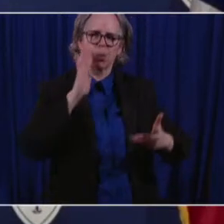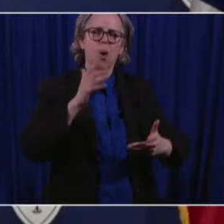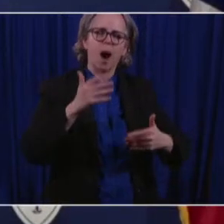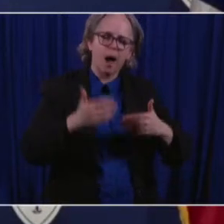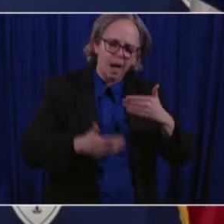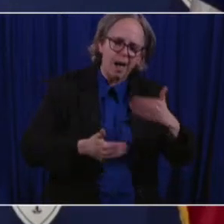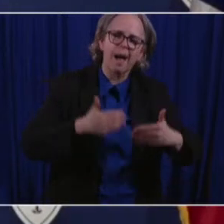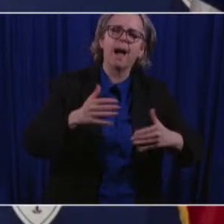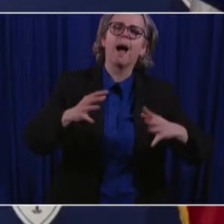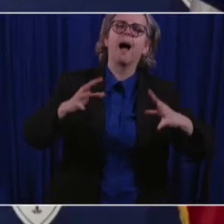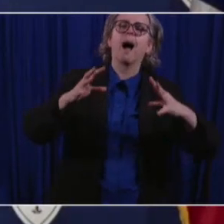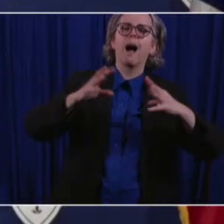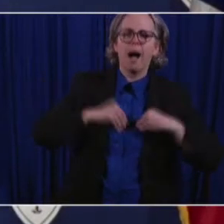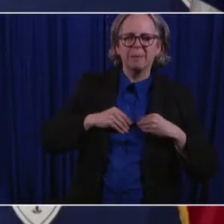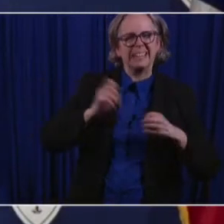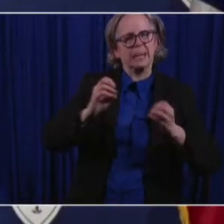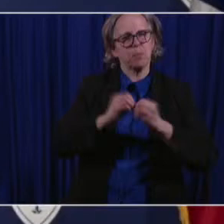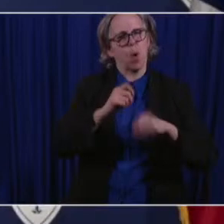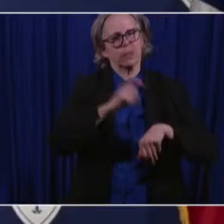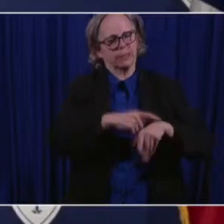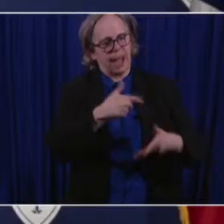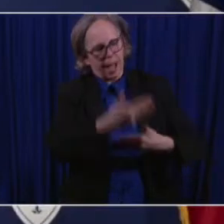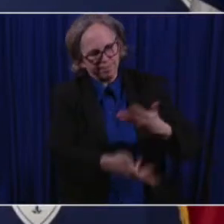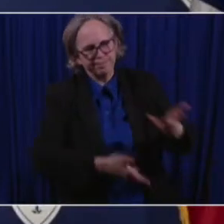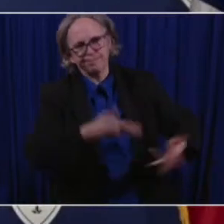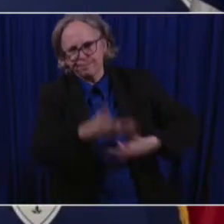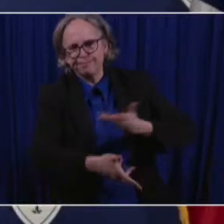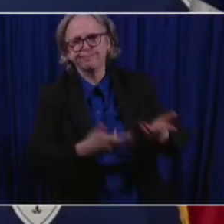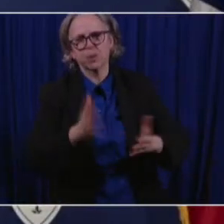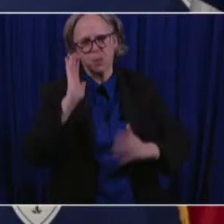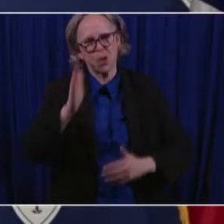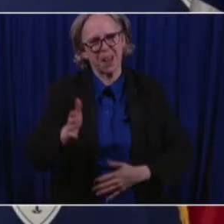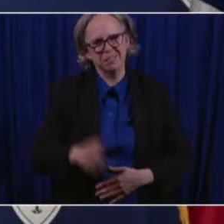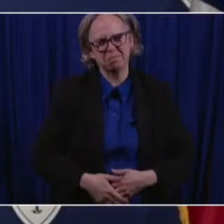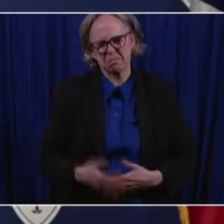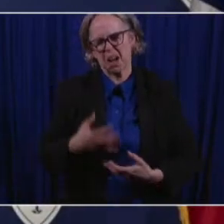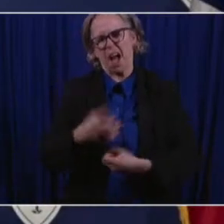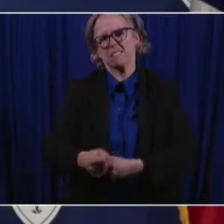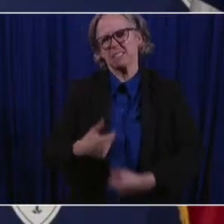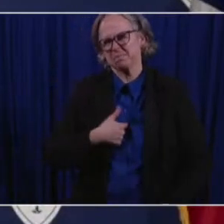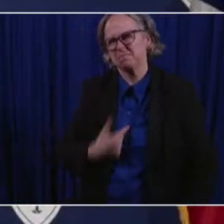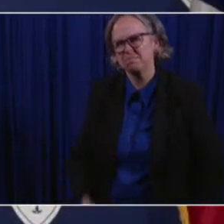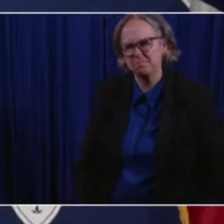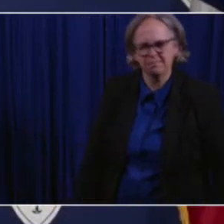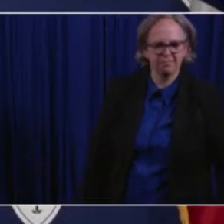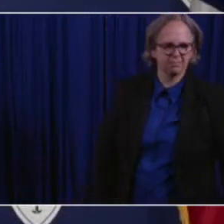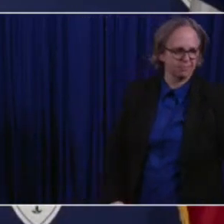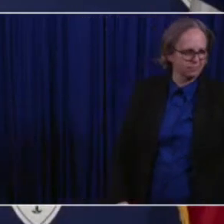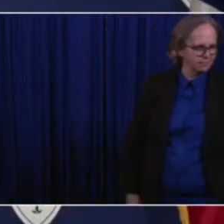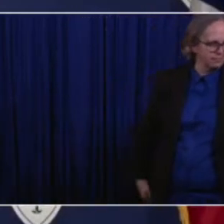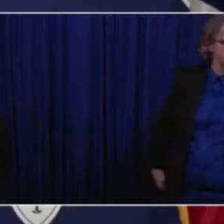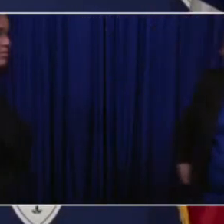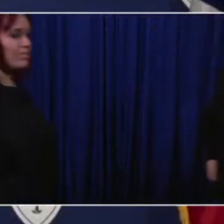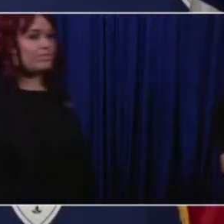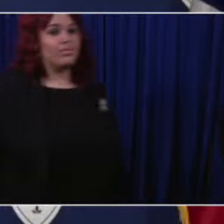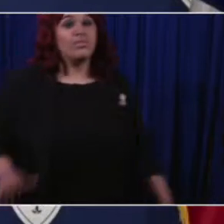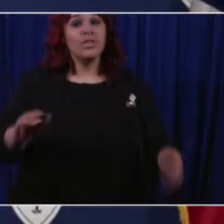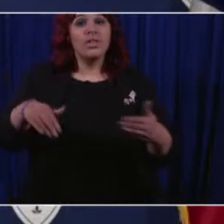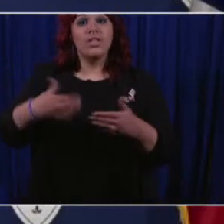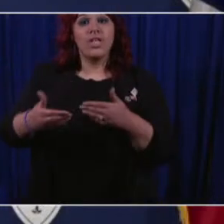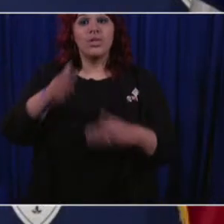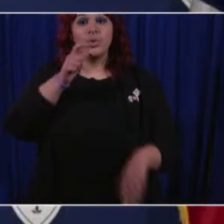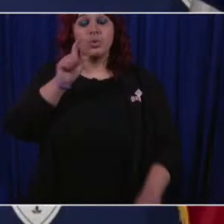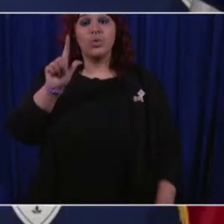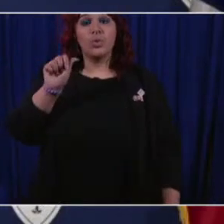Next question is from Laura Hancock at cleveland.com. On Tuesday, one of the